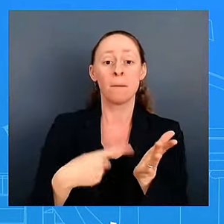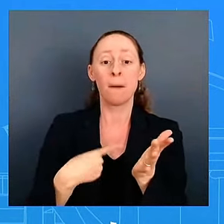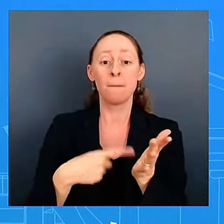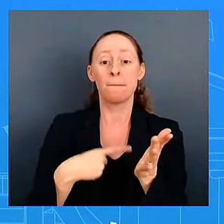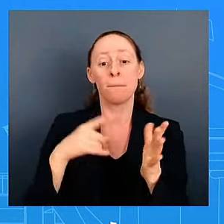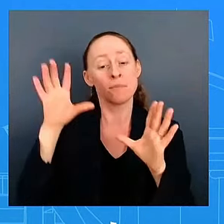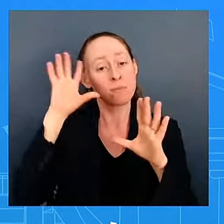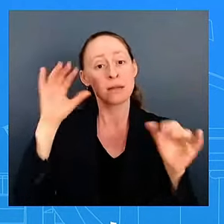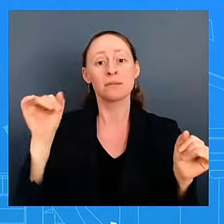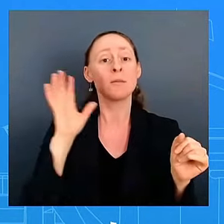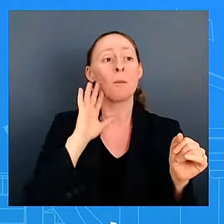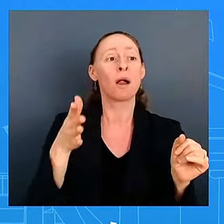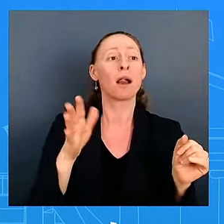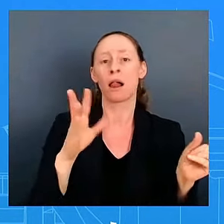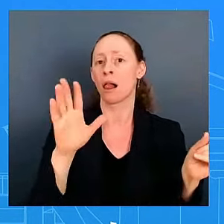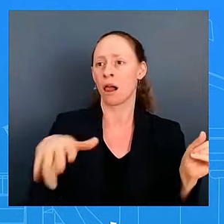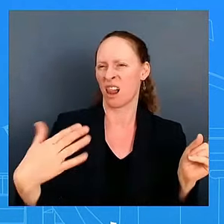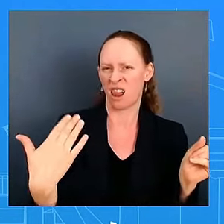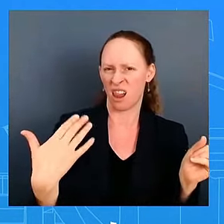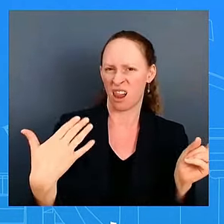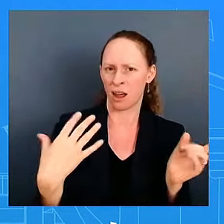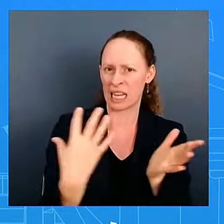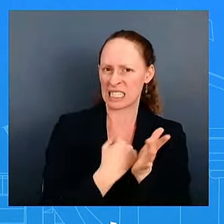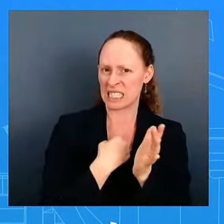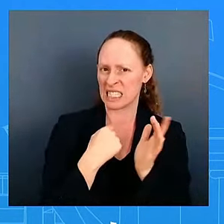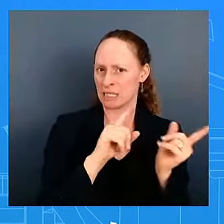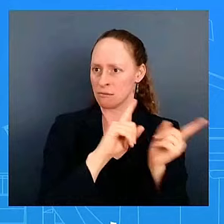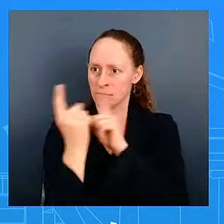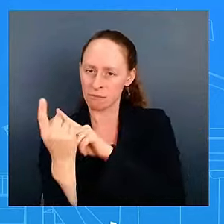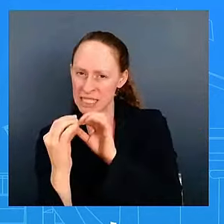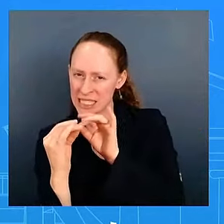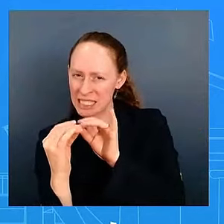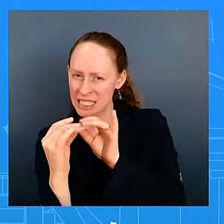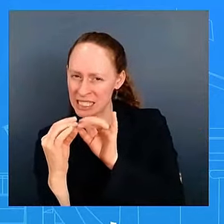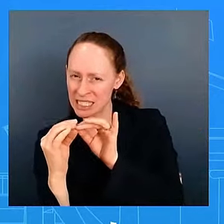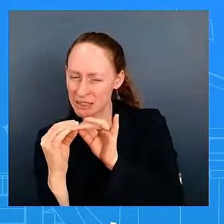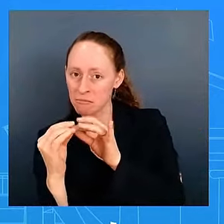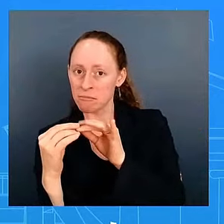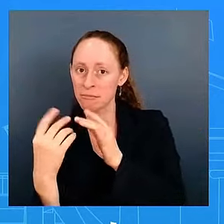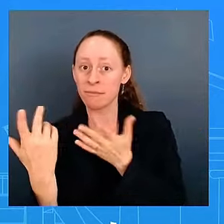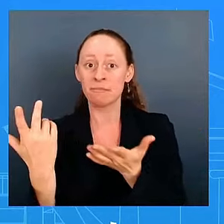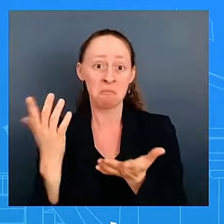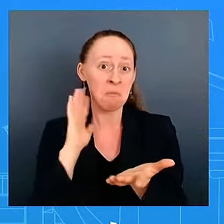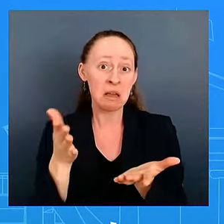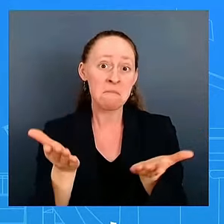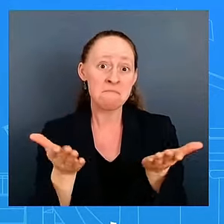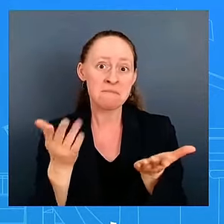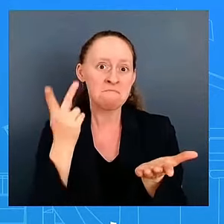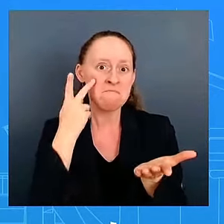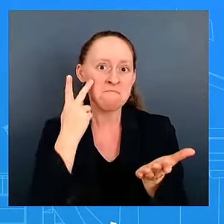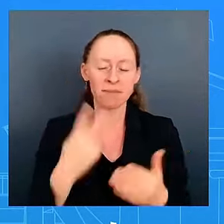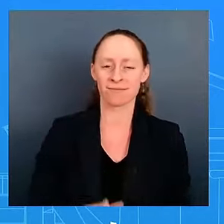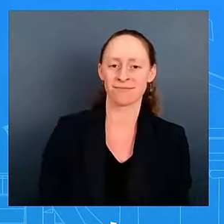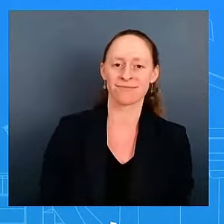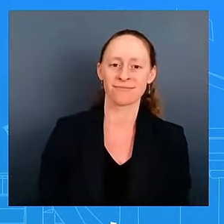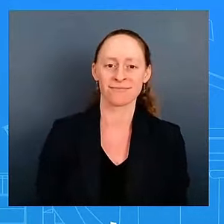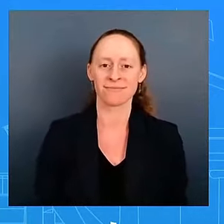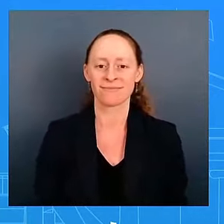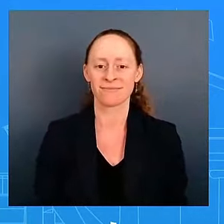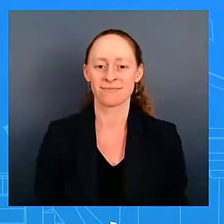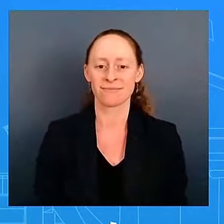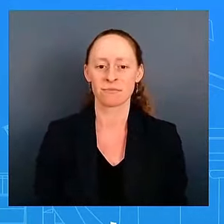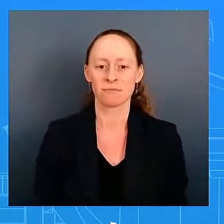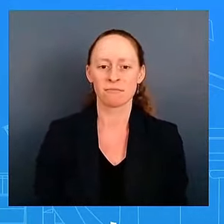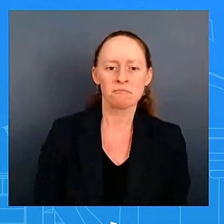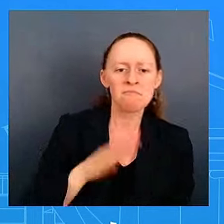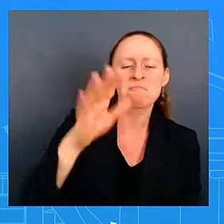as possible. I just don't have anything to share outside of that. Okay. Sticking with NATO, are there any details you can share on President Biden's meeting